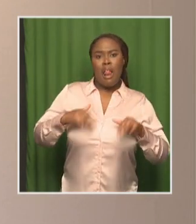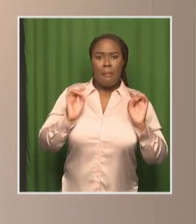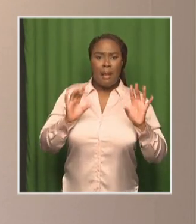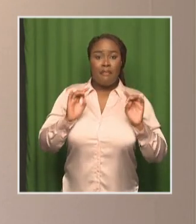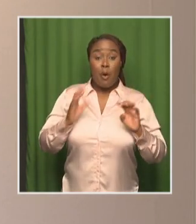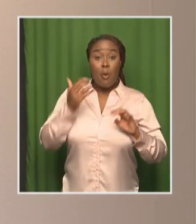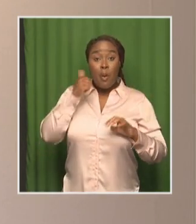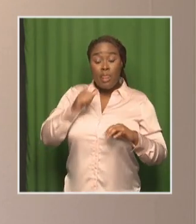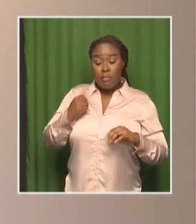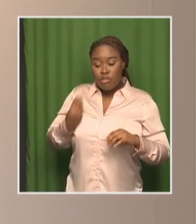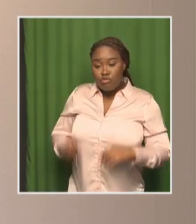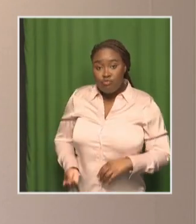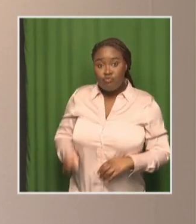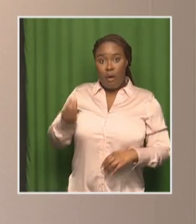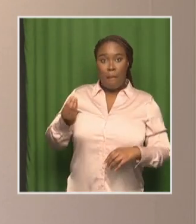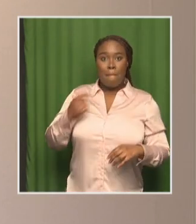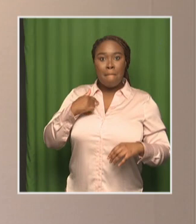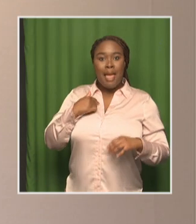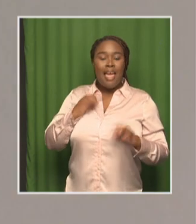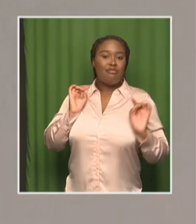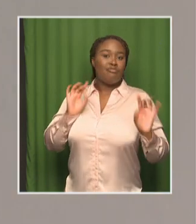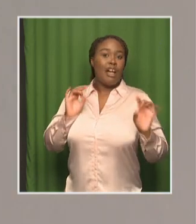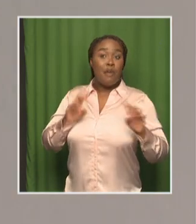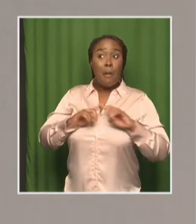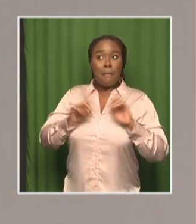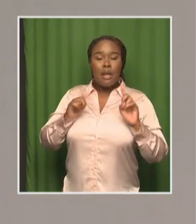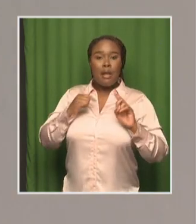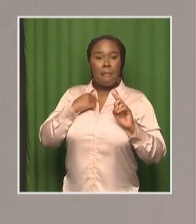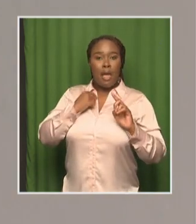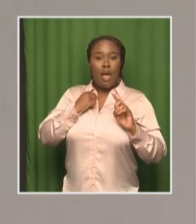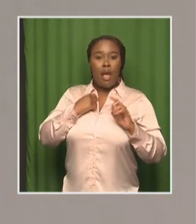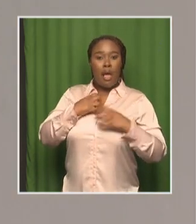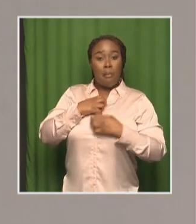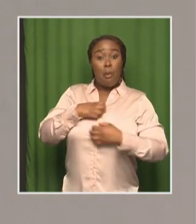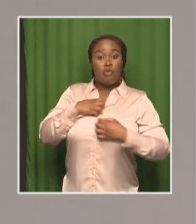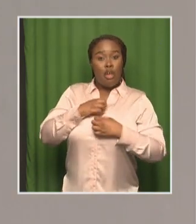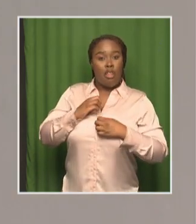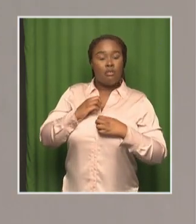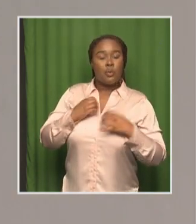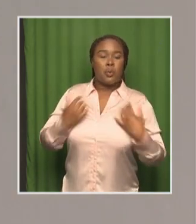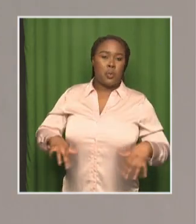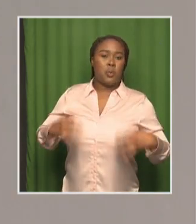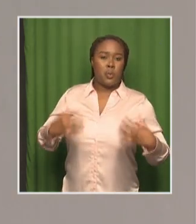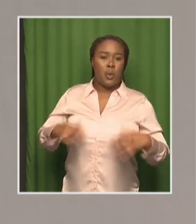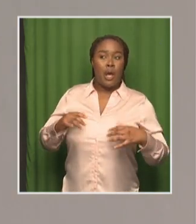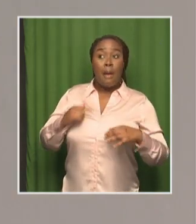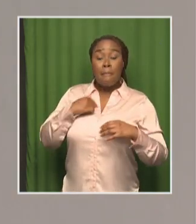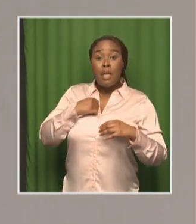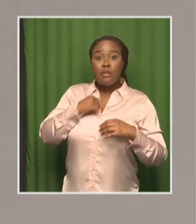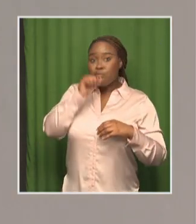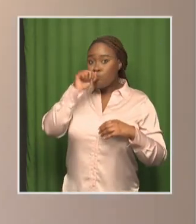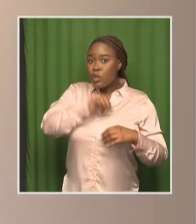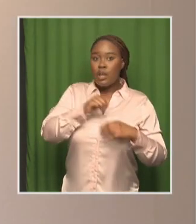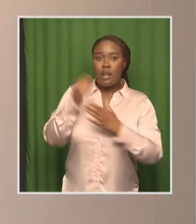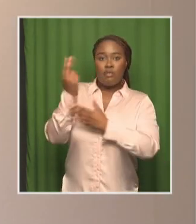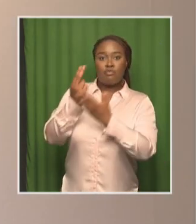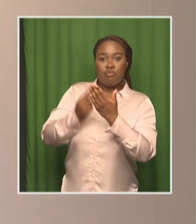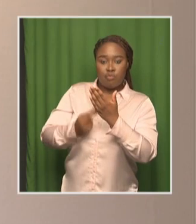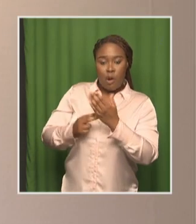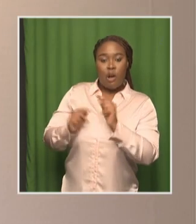strict about art. I always enjoy doing art and all that. However, when coming to this particular